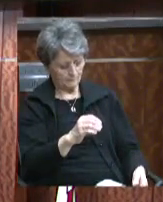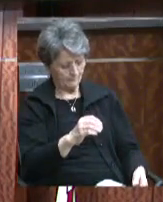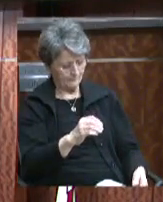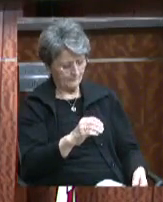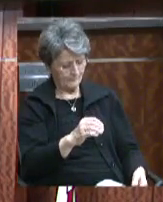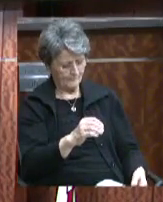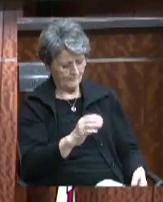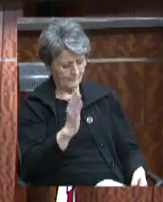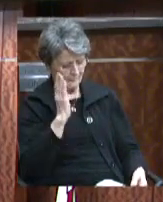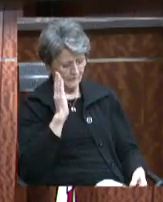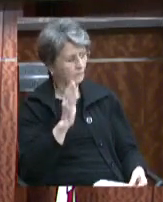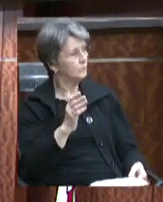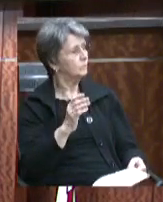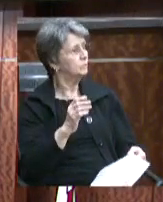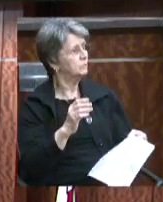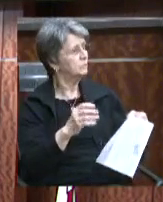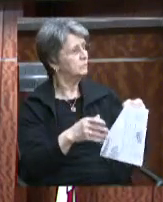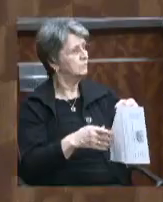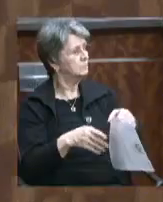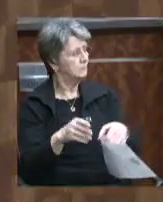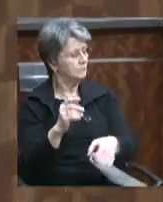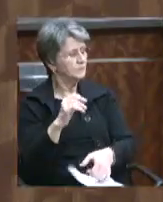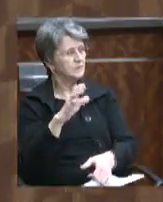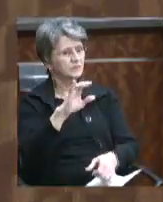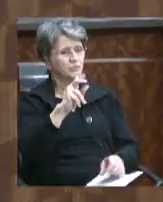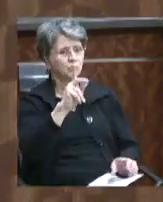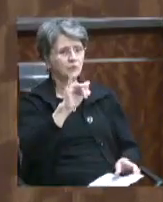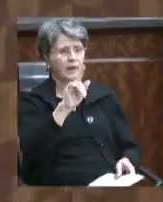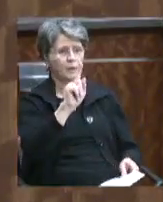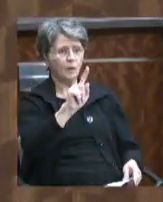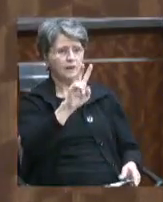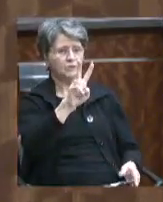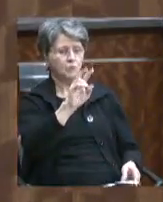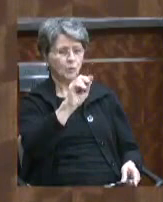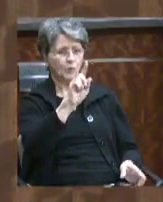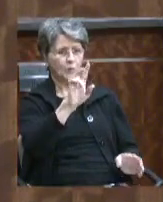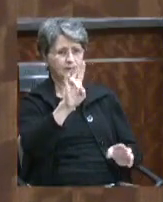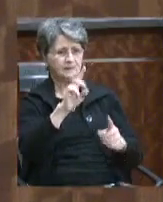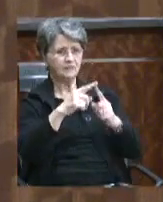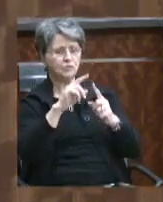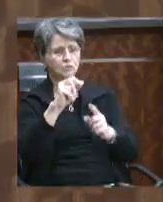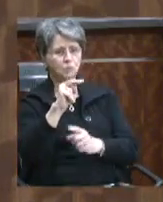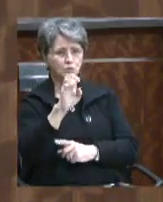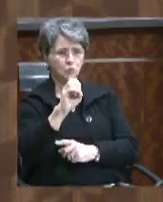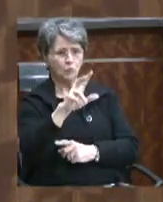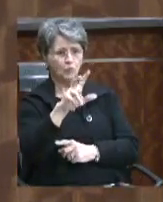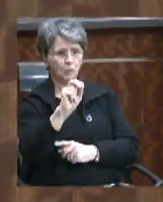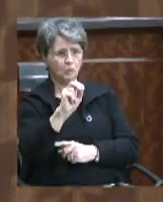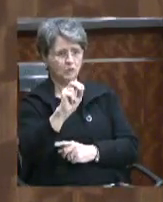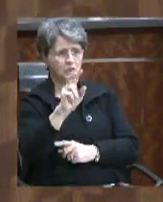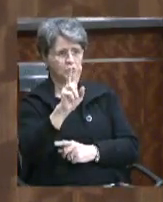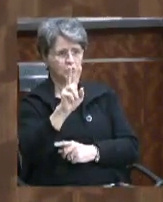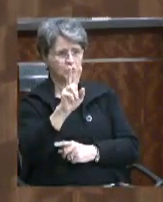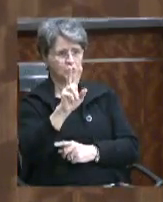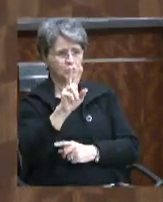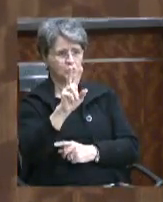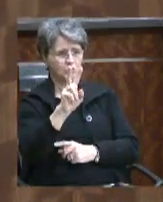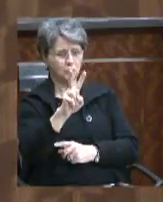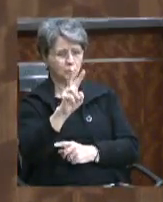this covers the period July 1, 2017 through June 30, 2020.